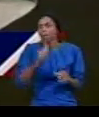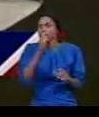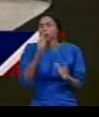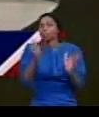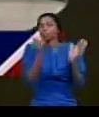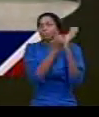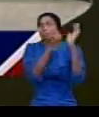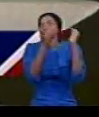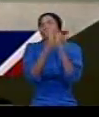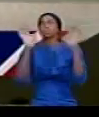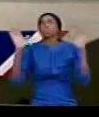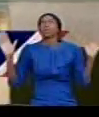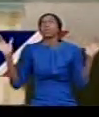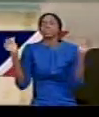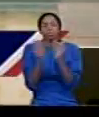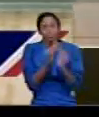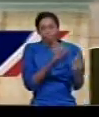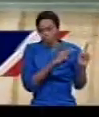to have